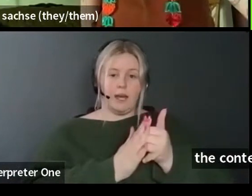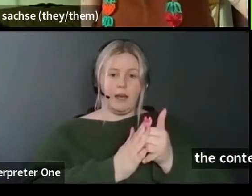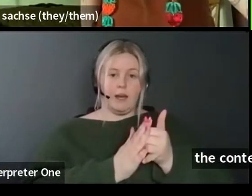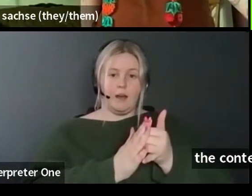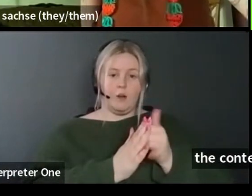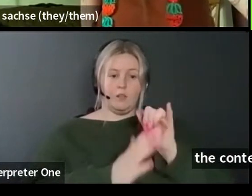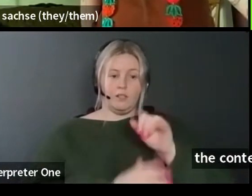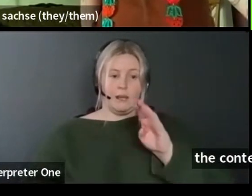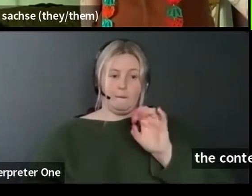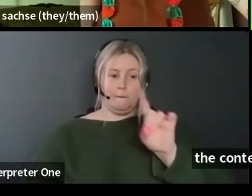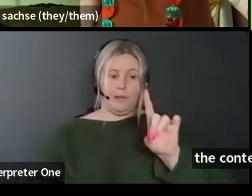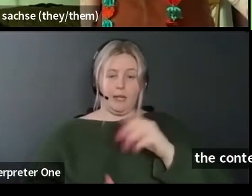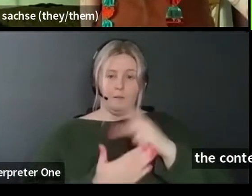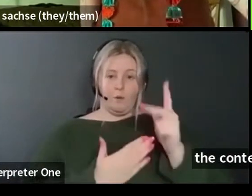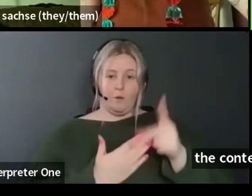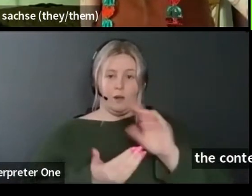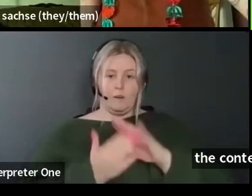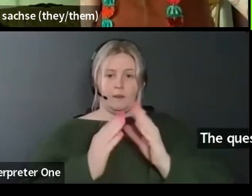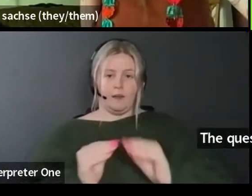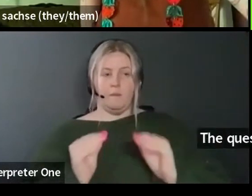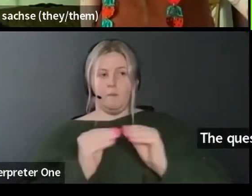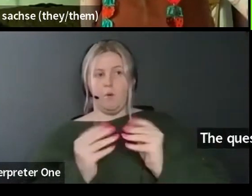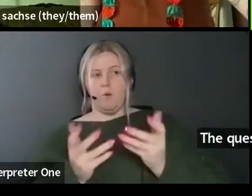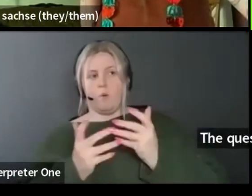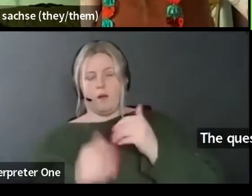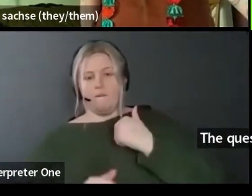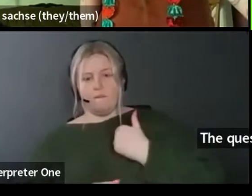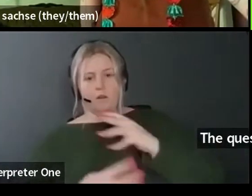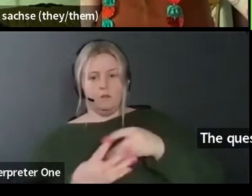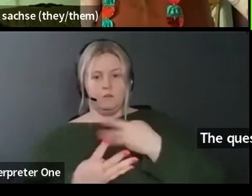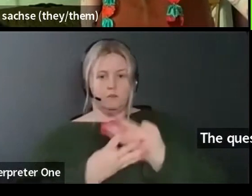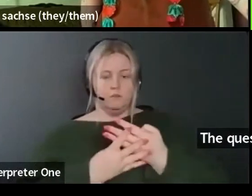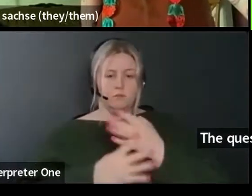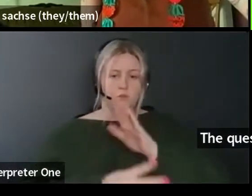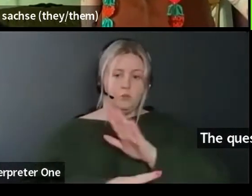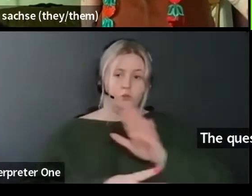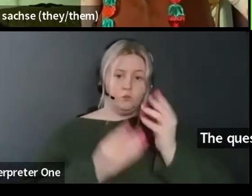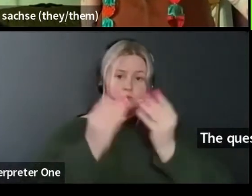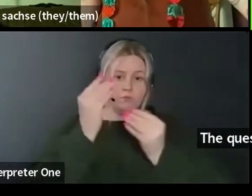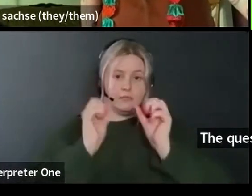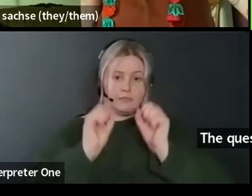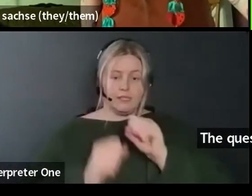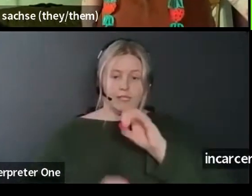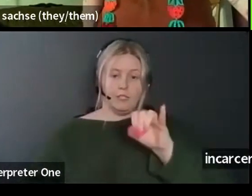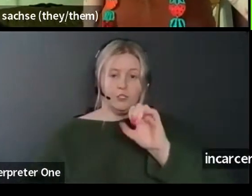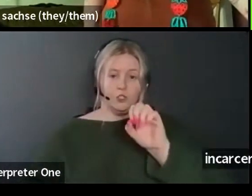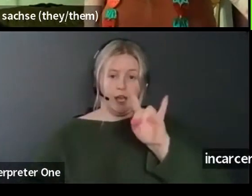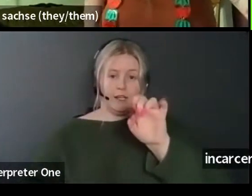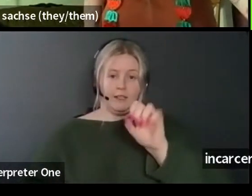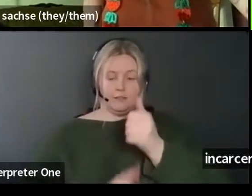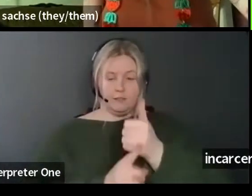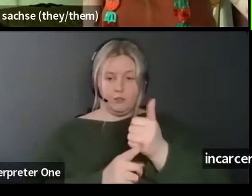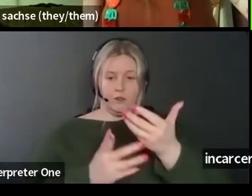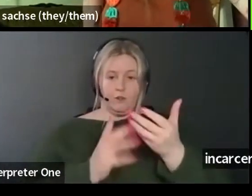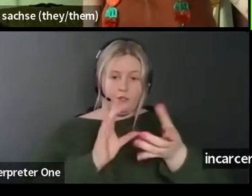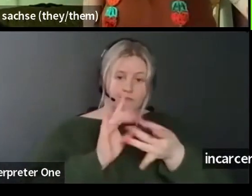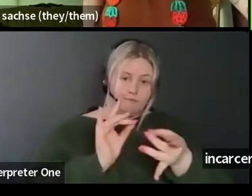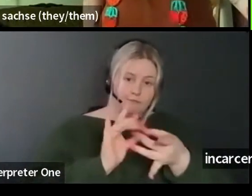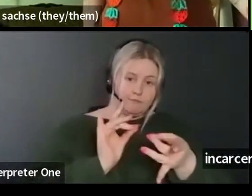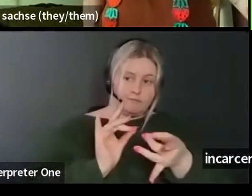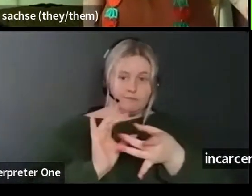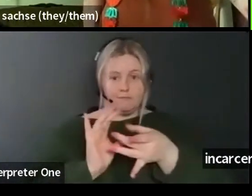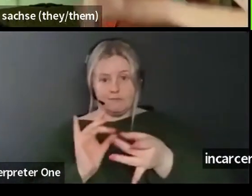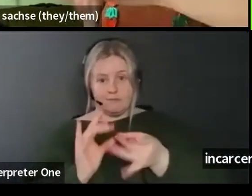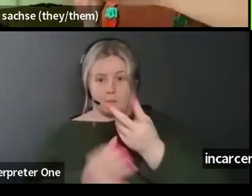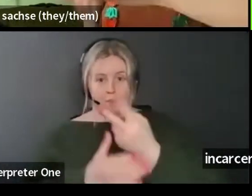well. So if that's something that our panelists can also think on, and Jackie, if you're good to incorporate kind of a thought on that into your answer too,